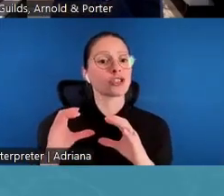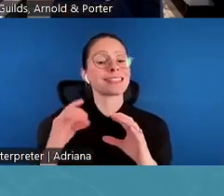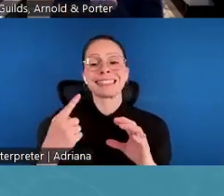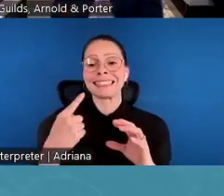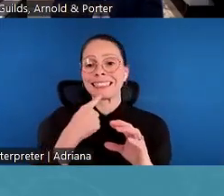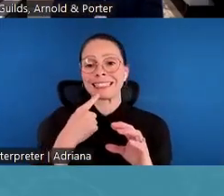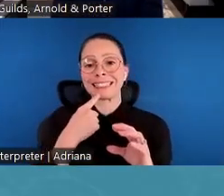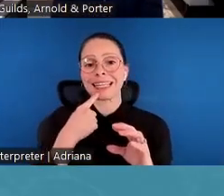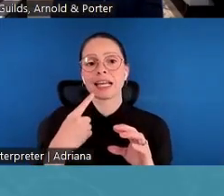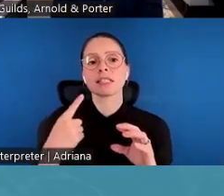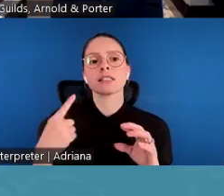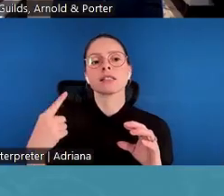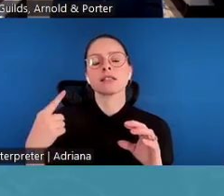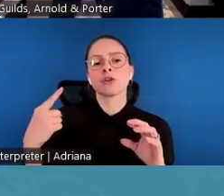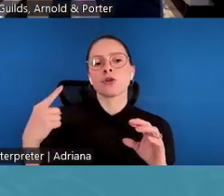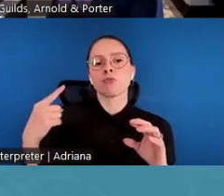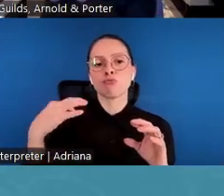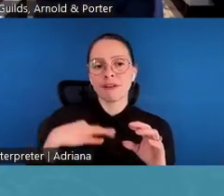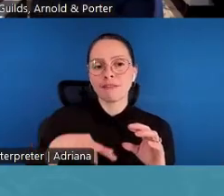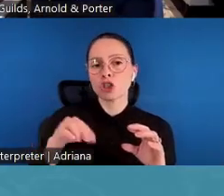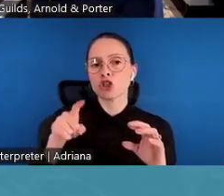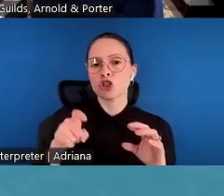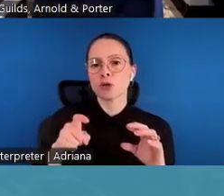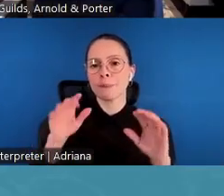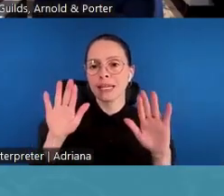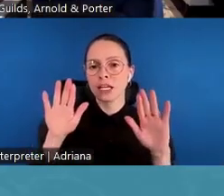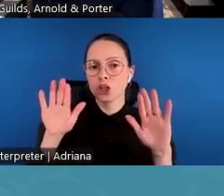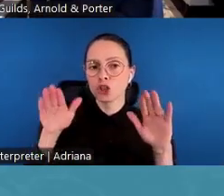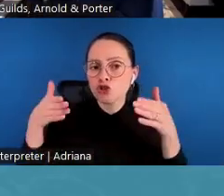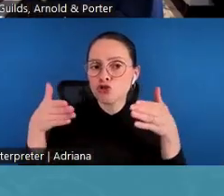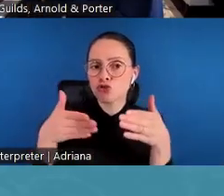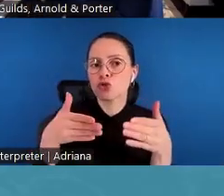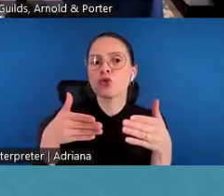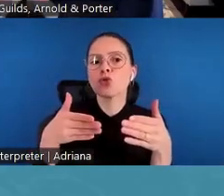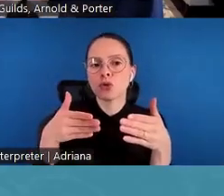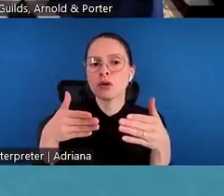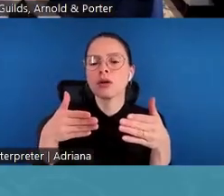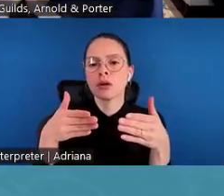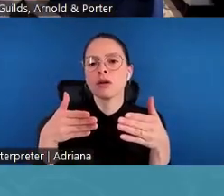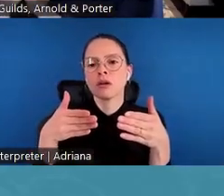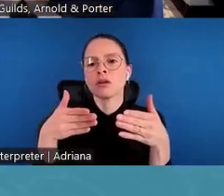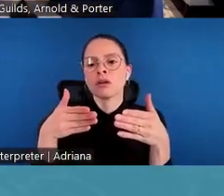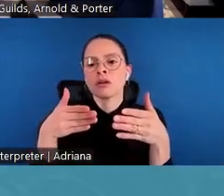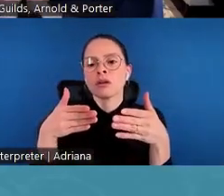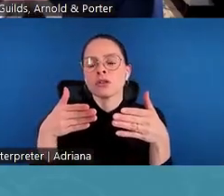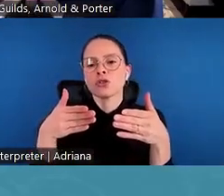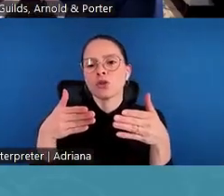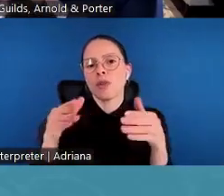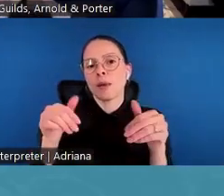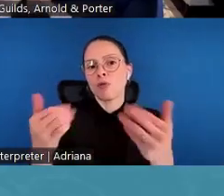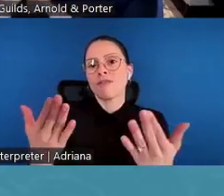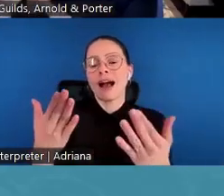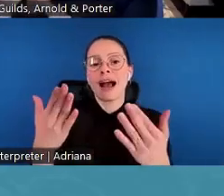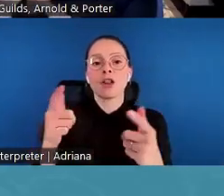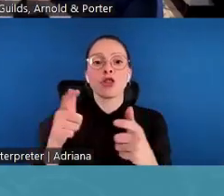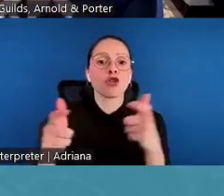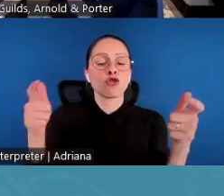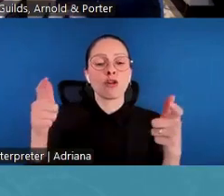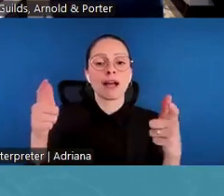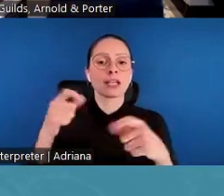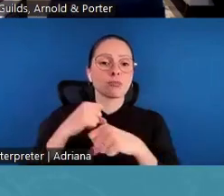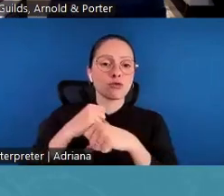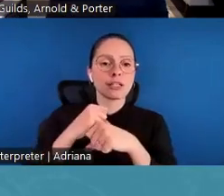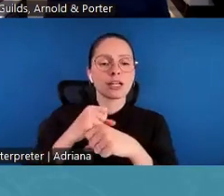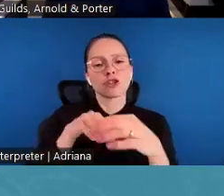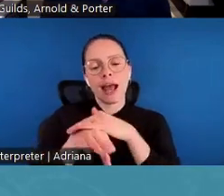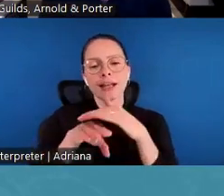privileges should be narrowly construed so that they give accused the greatest protections and access to information, which